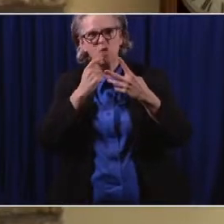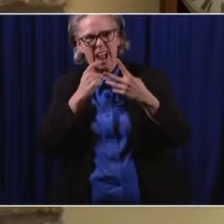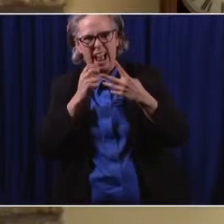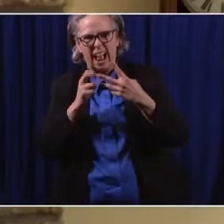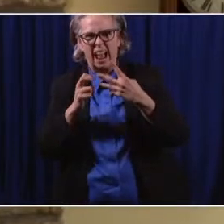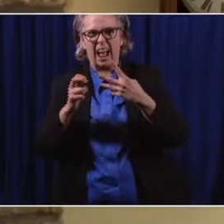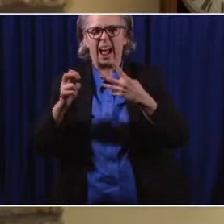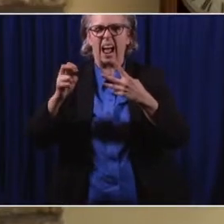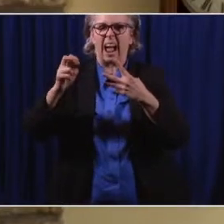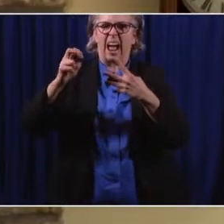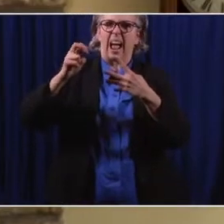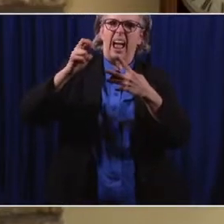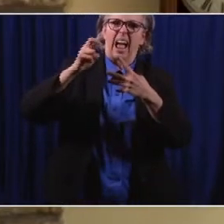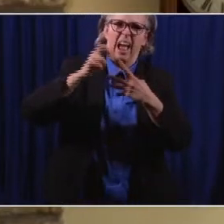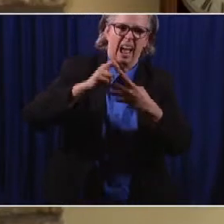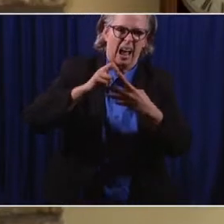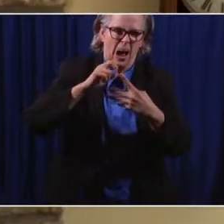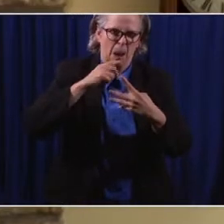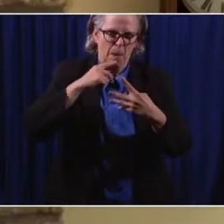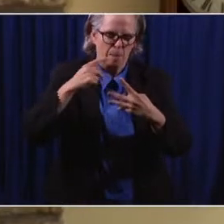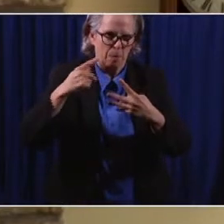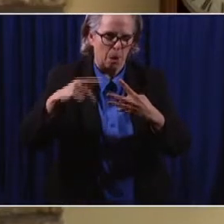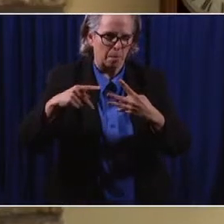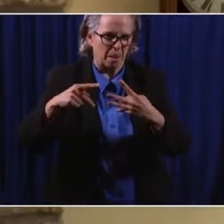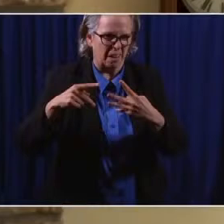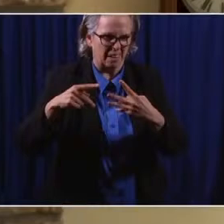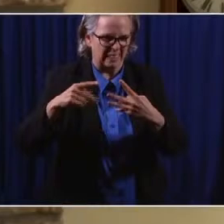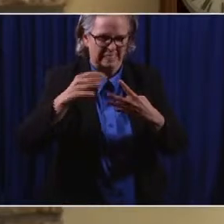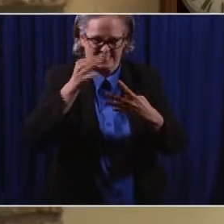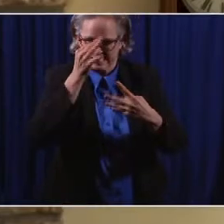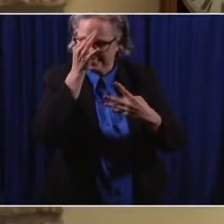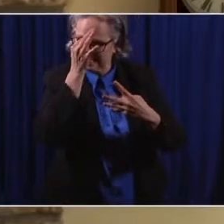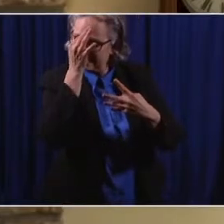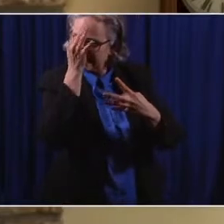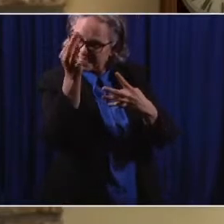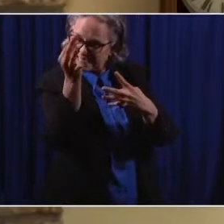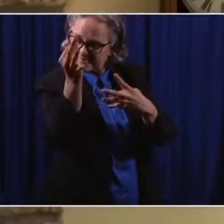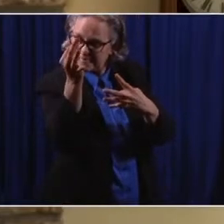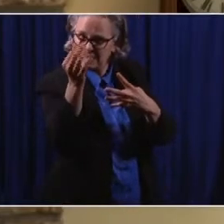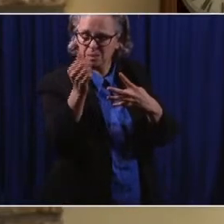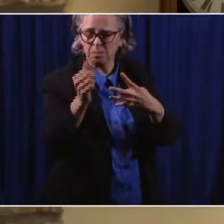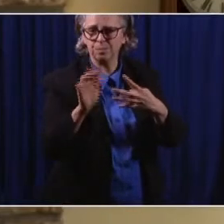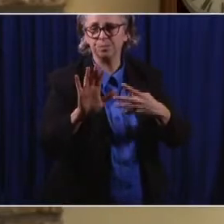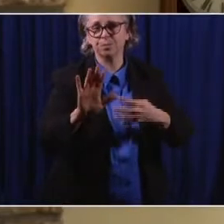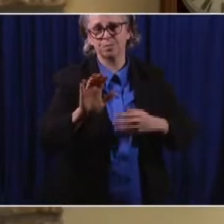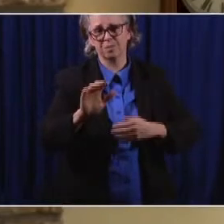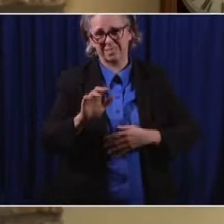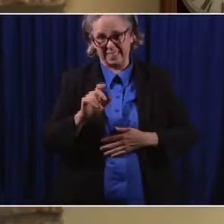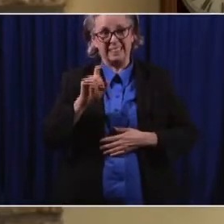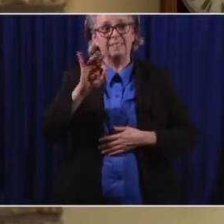of course, there would be potentially the purple there. But if they would go purple,